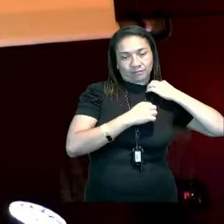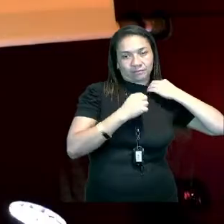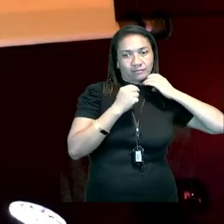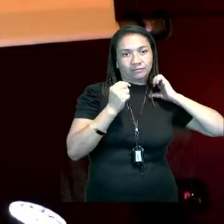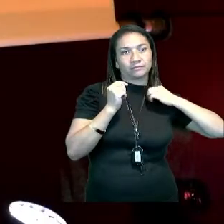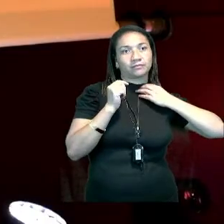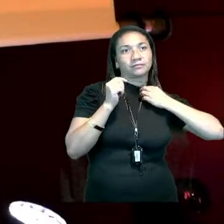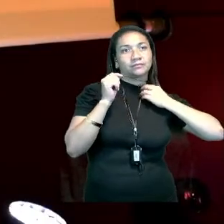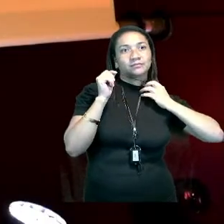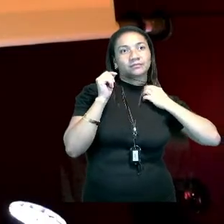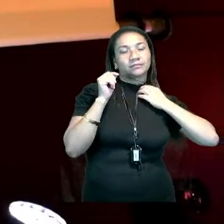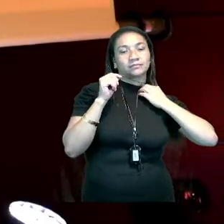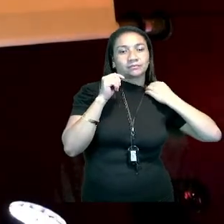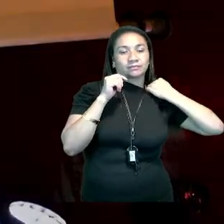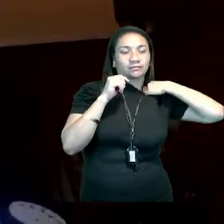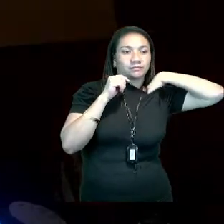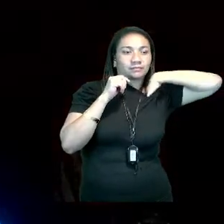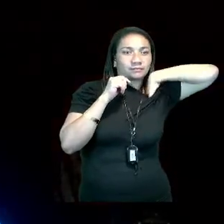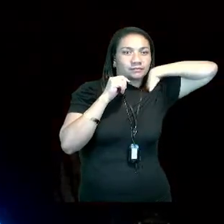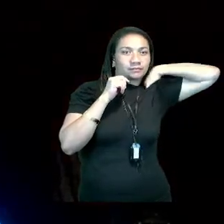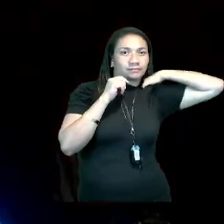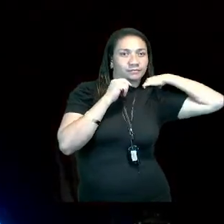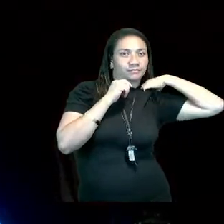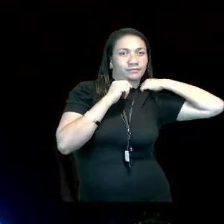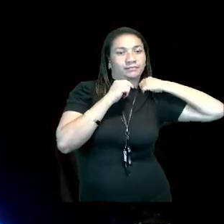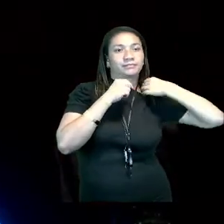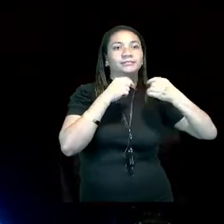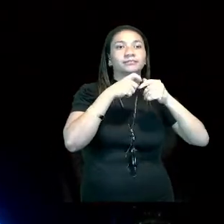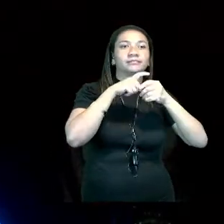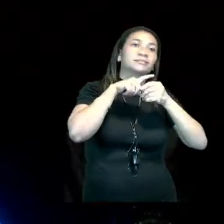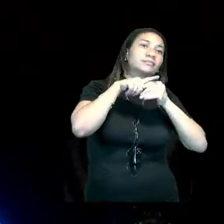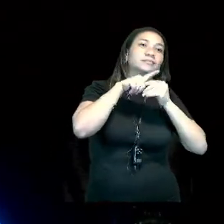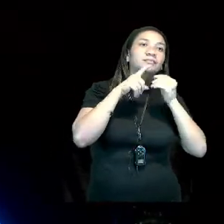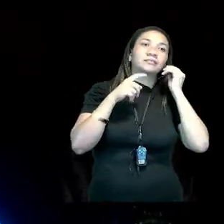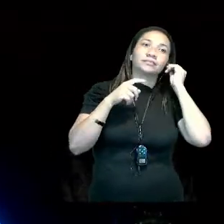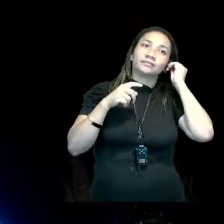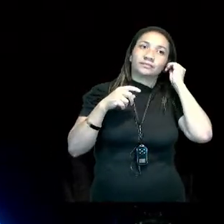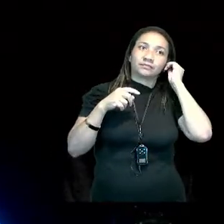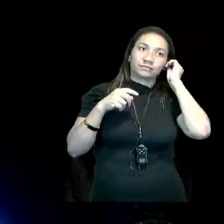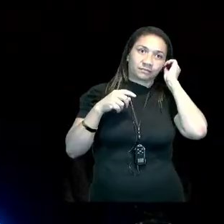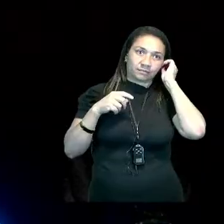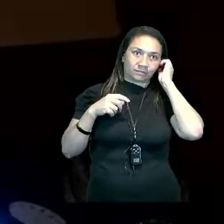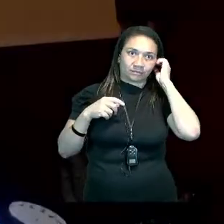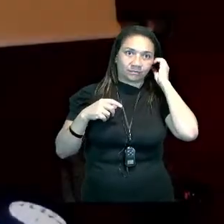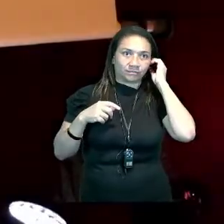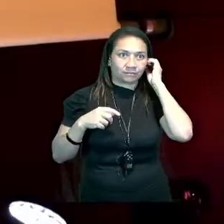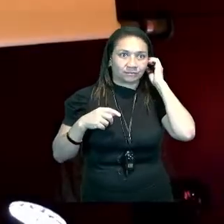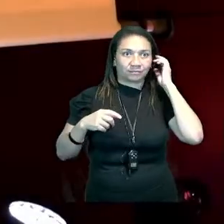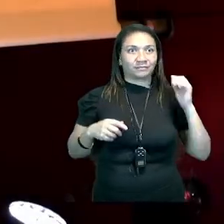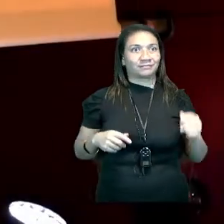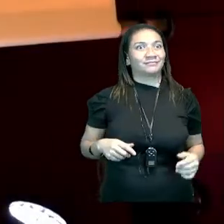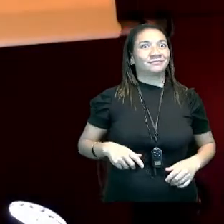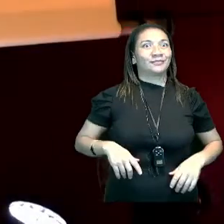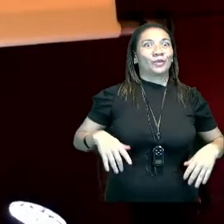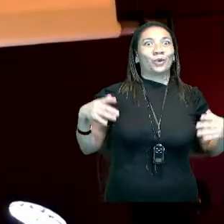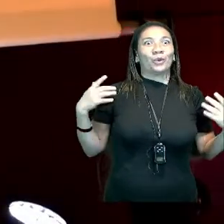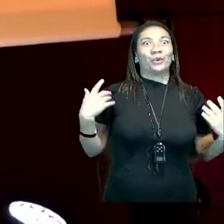I feel as if there's nothing left to be said after